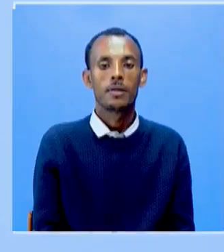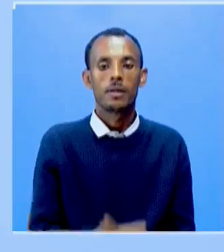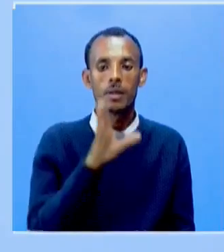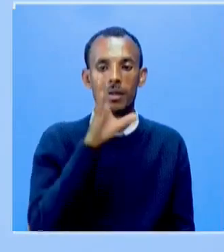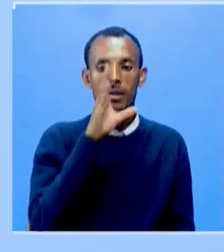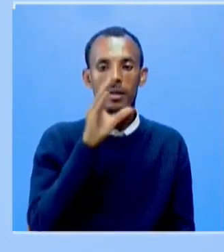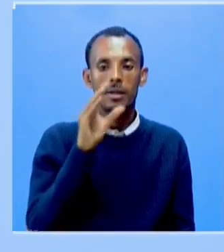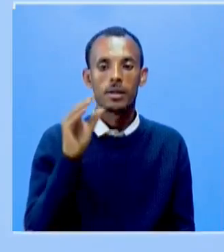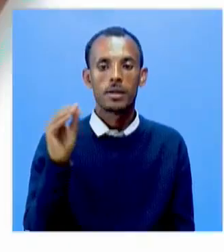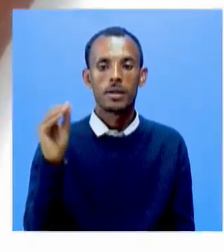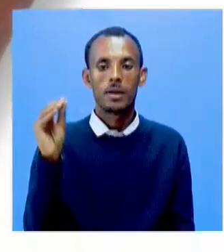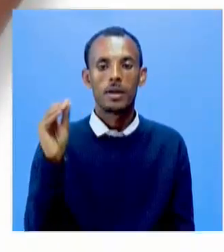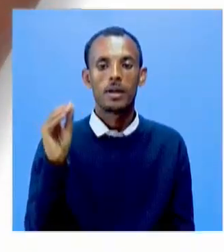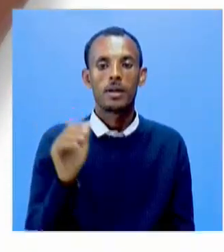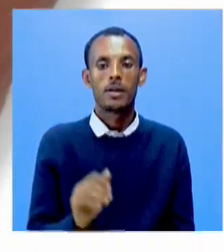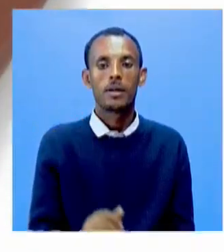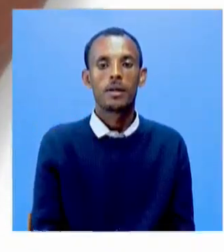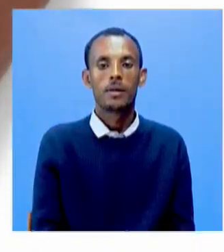And